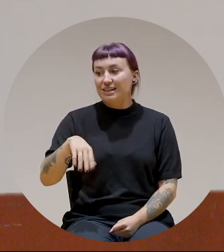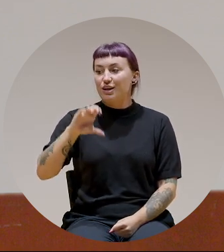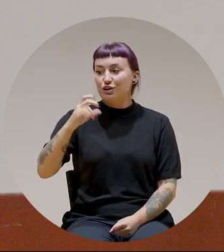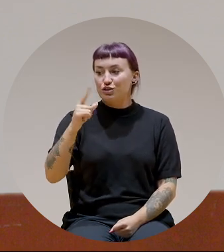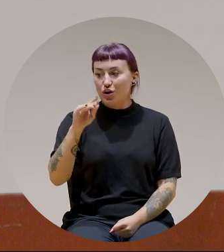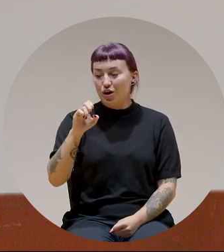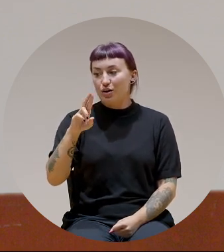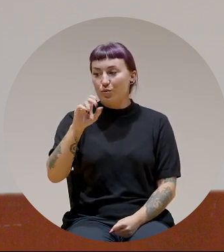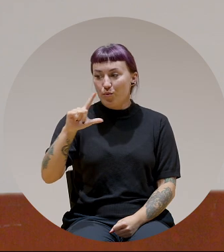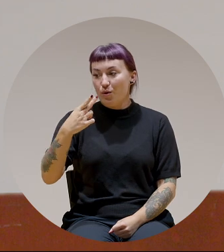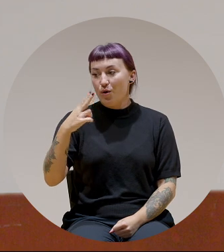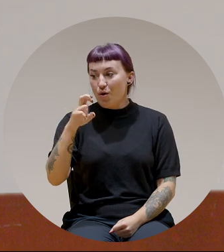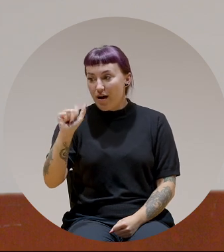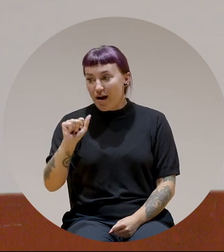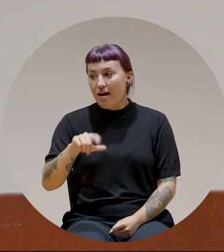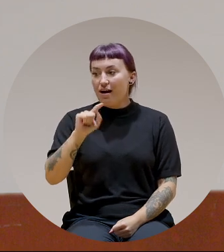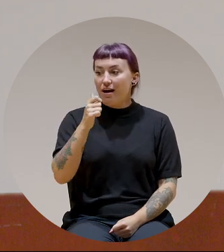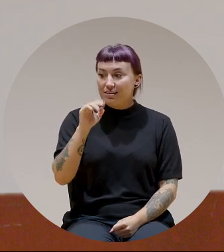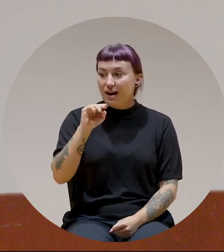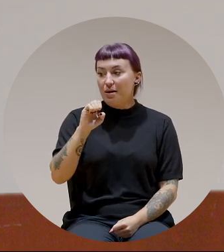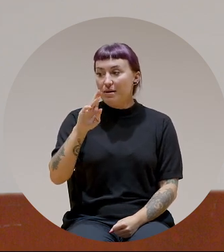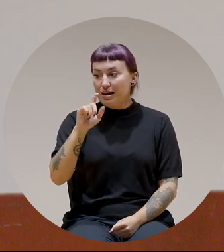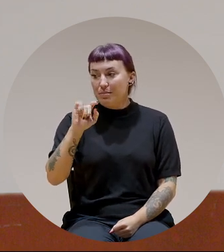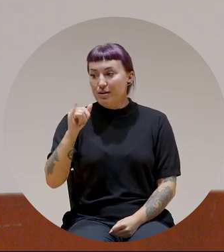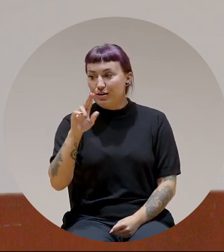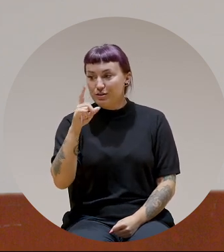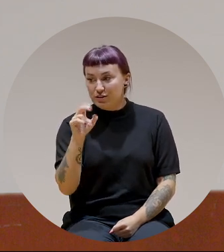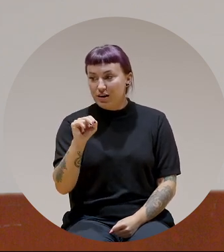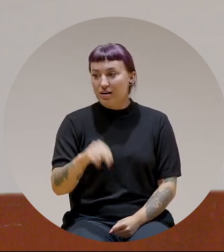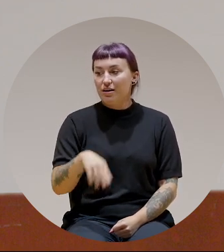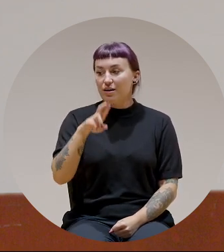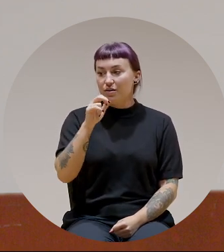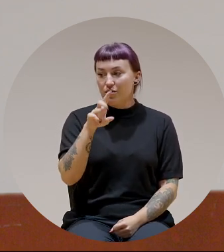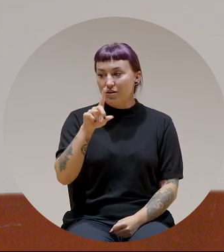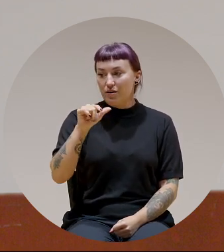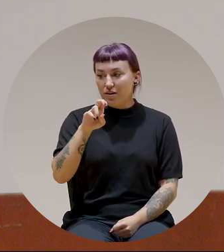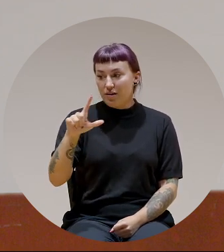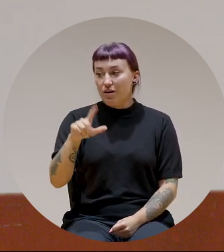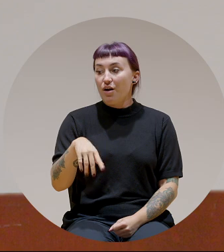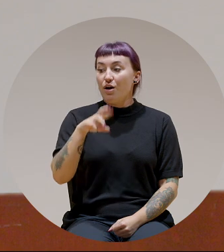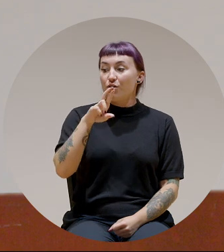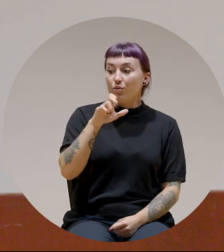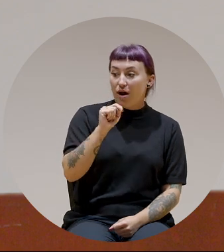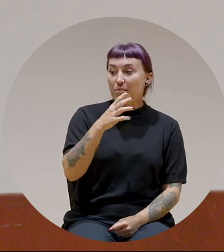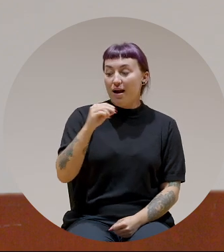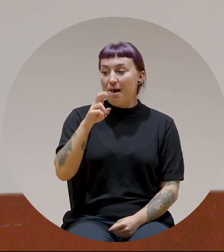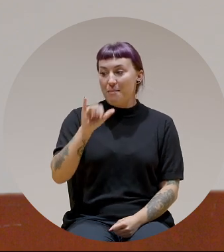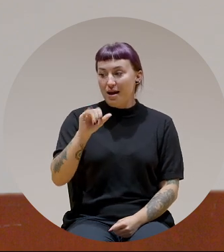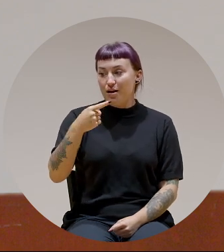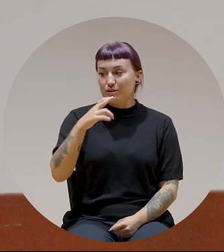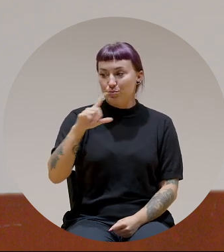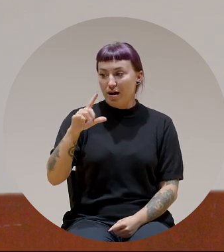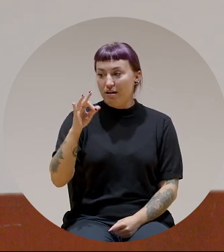Herrera, Tom and Ebitz Judson, Ronald Lovell, the Robert and Mary Sproul Fund, the Nancy